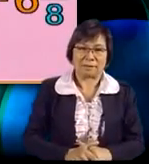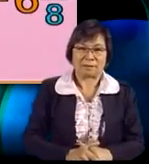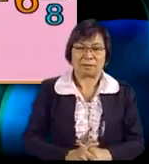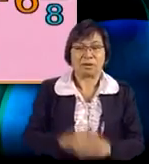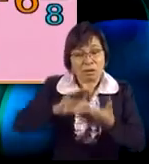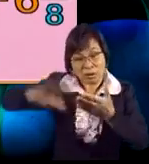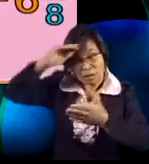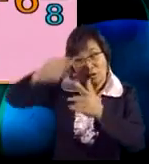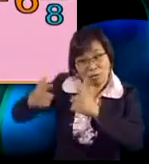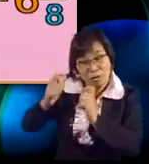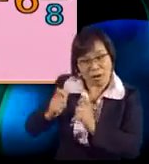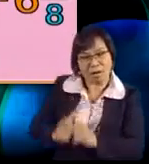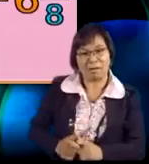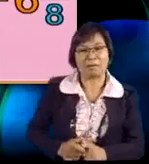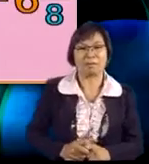Nick.